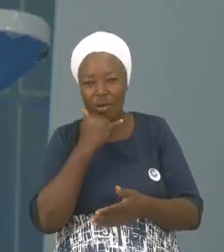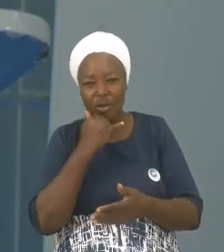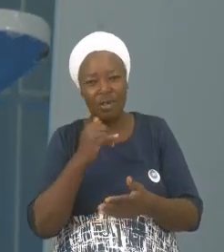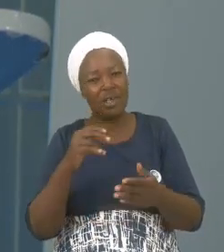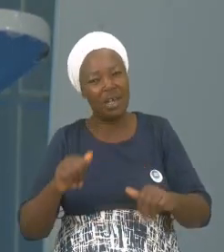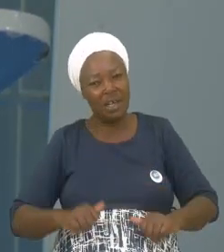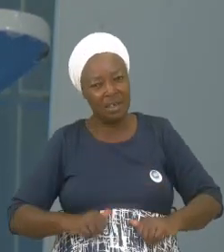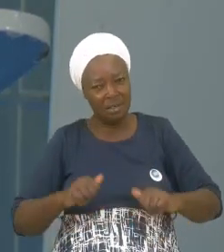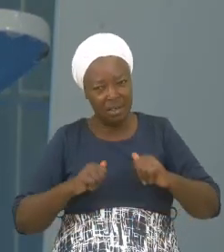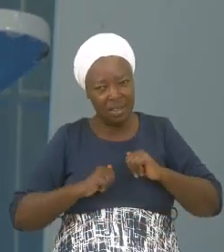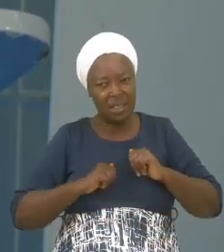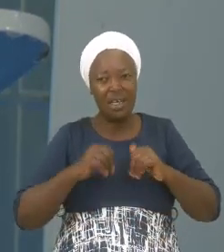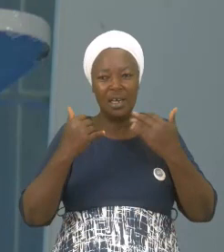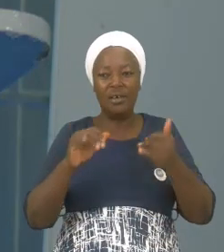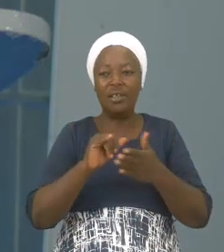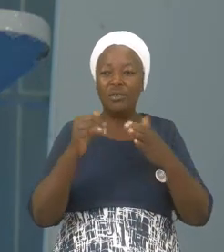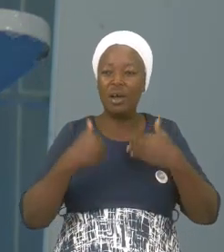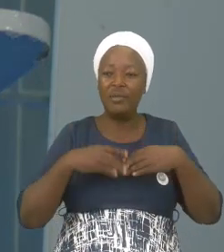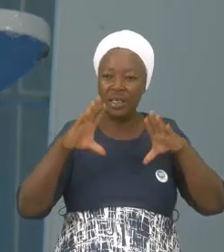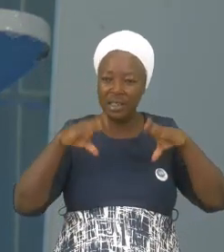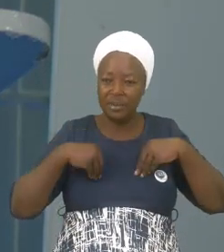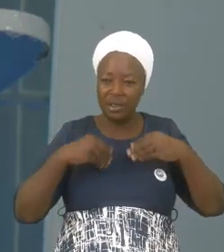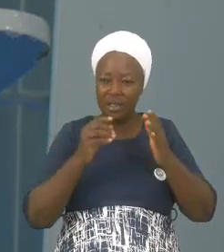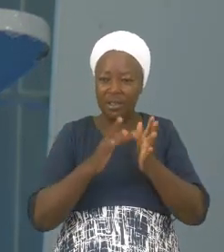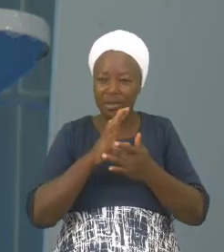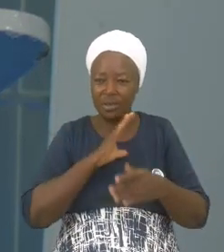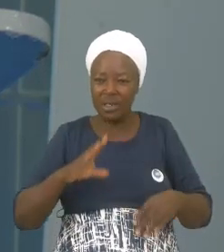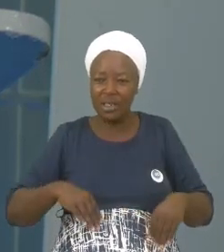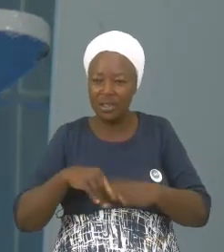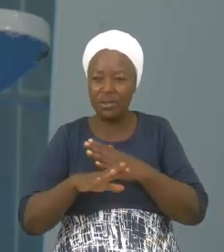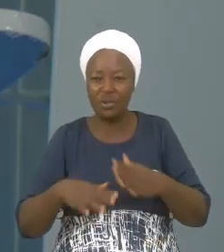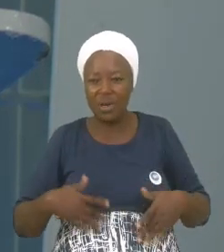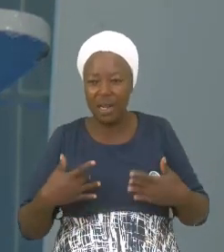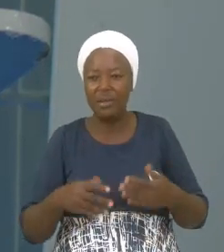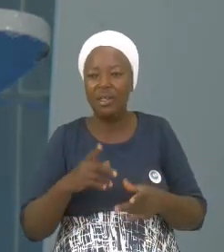So make sure you give us the correct one, because messages will be coming to you.